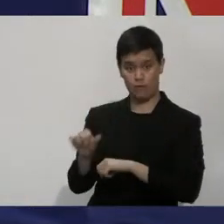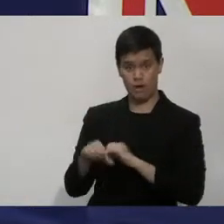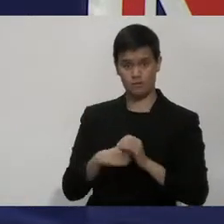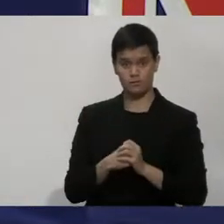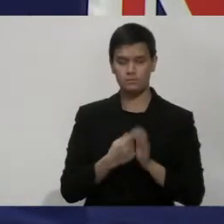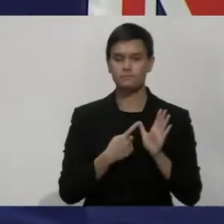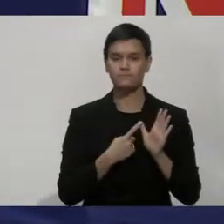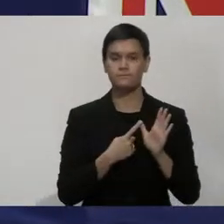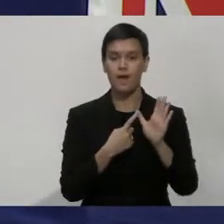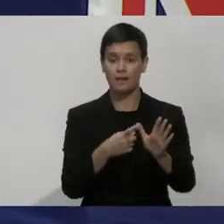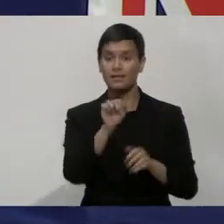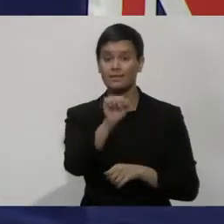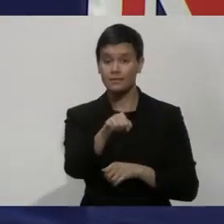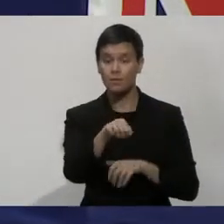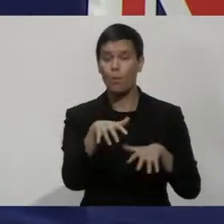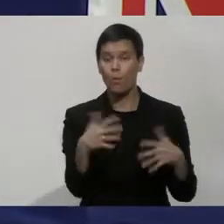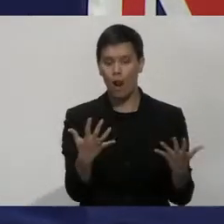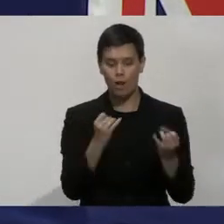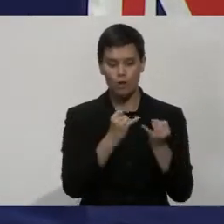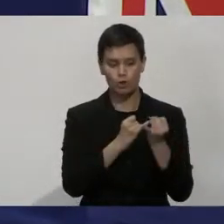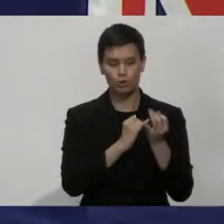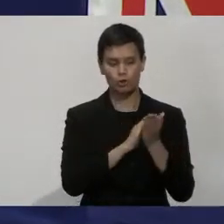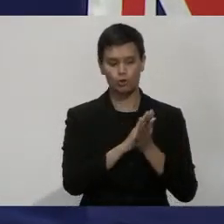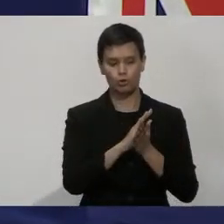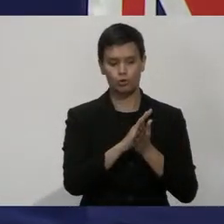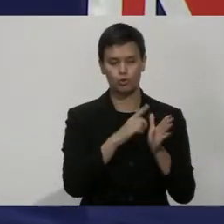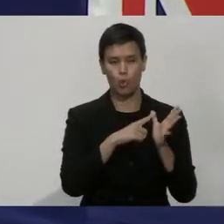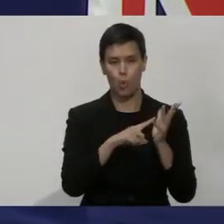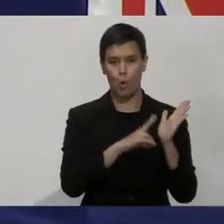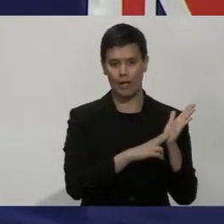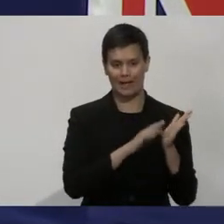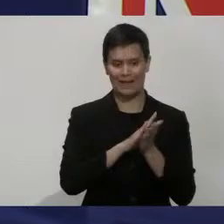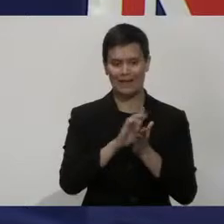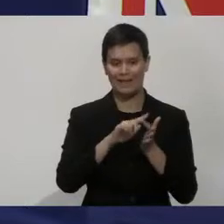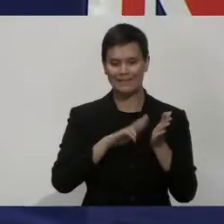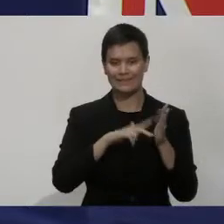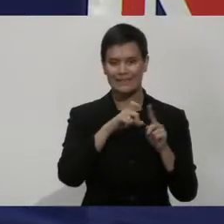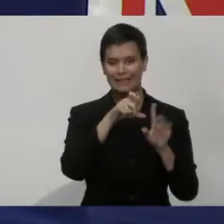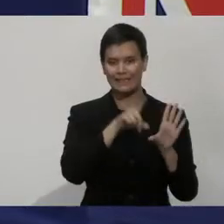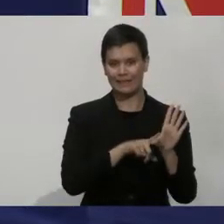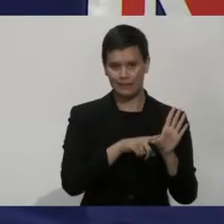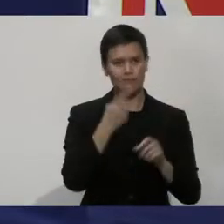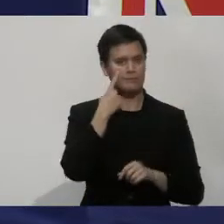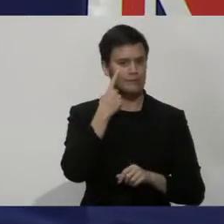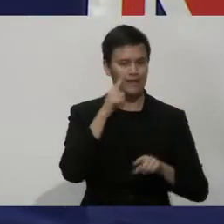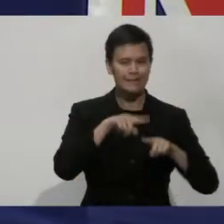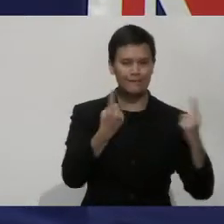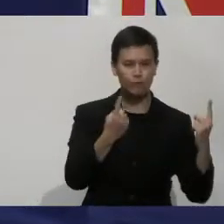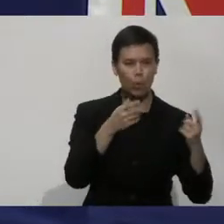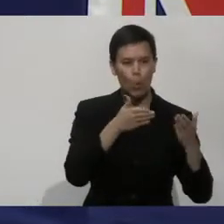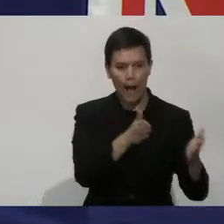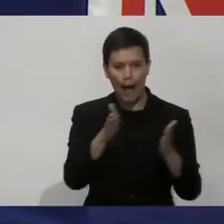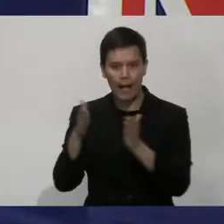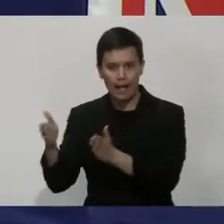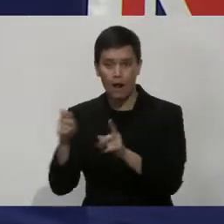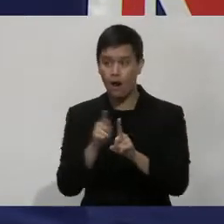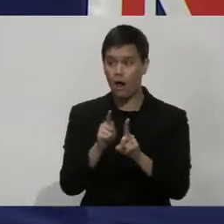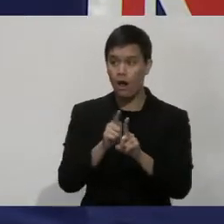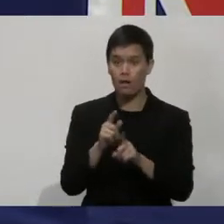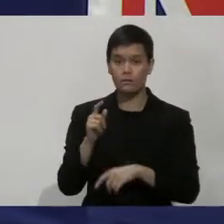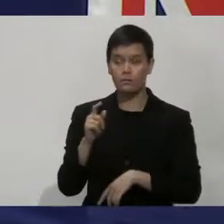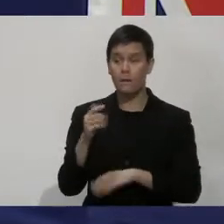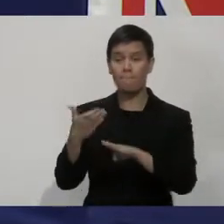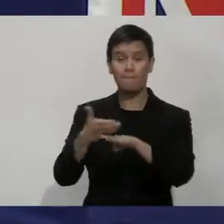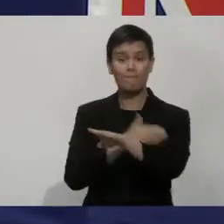Sean Hendy and his team of different approaches. So testing at point of departure, plus or